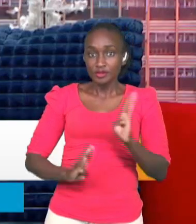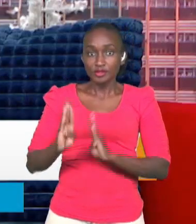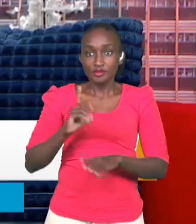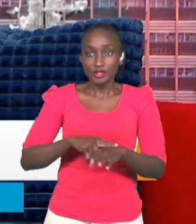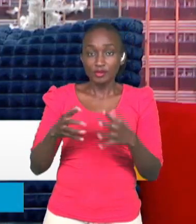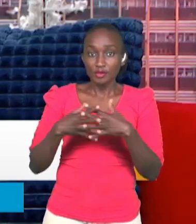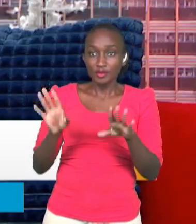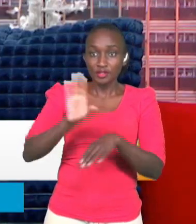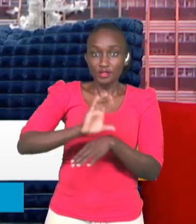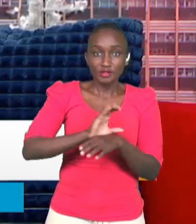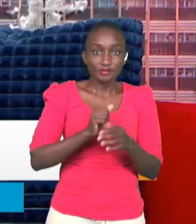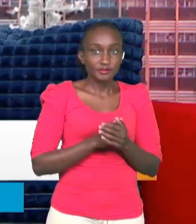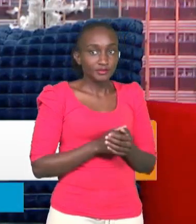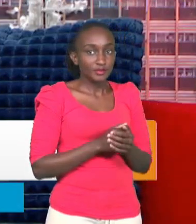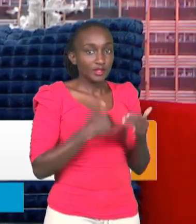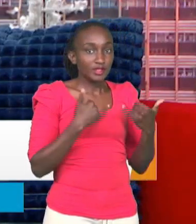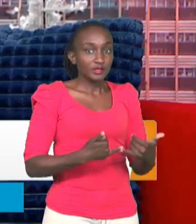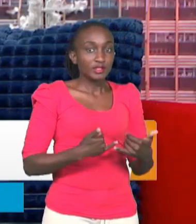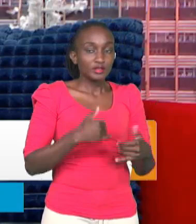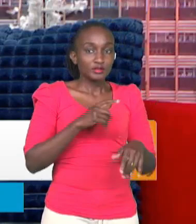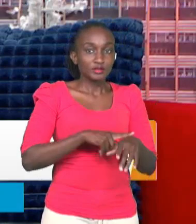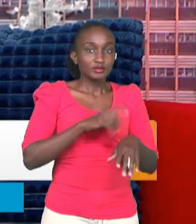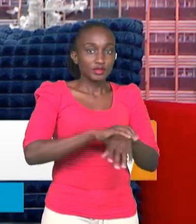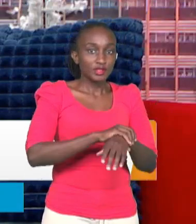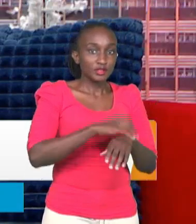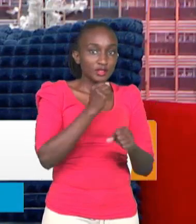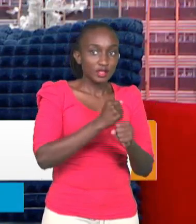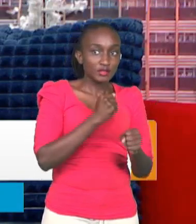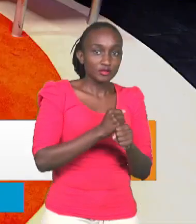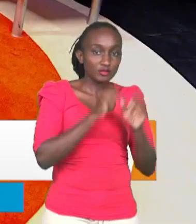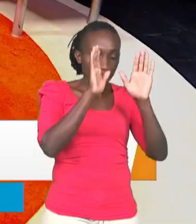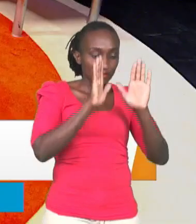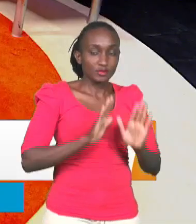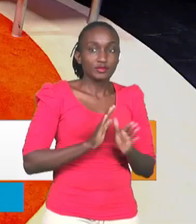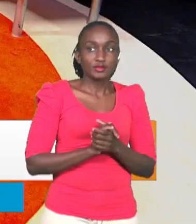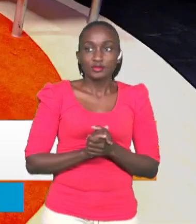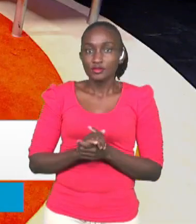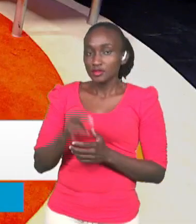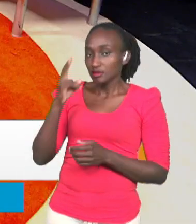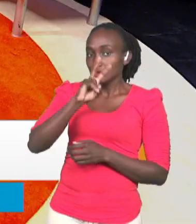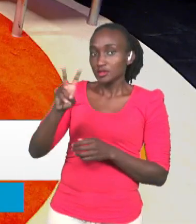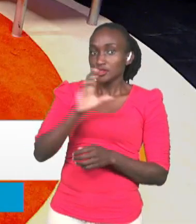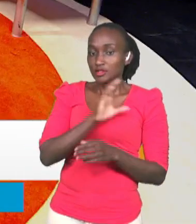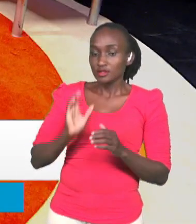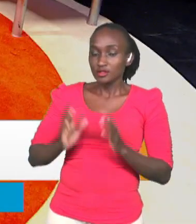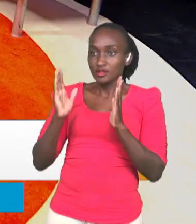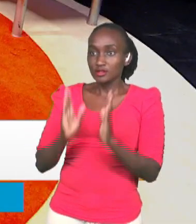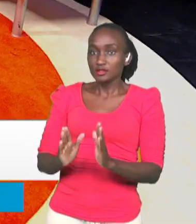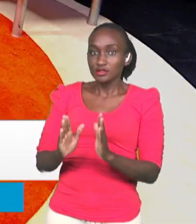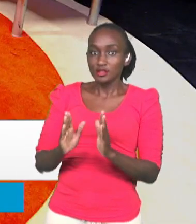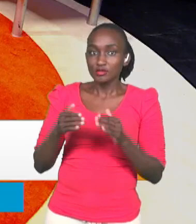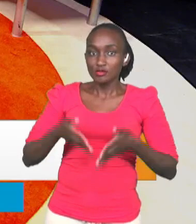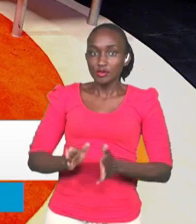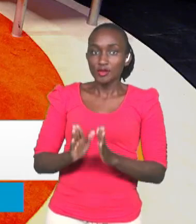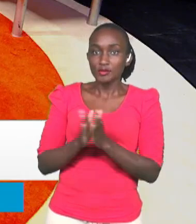even getting a job nowadays in some institutions. I know, but it is important. Look at the Christian angle and the belief angle and the